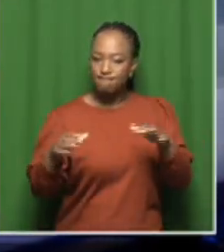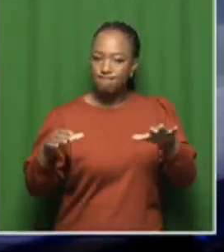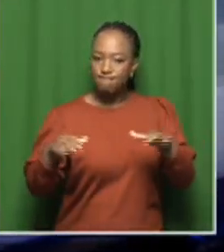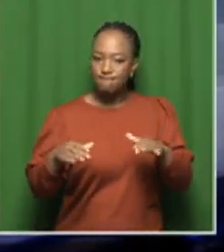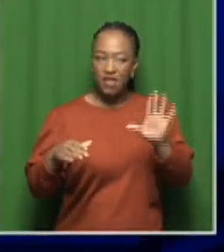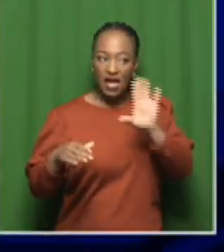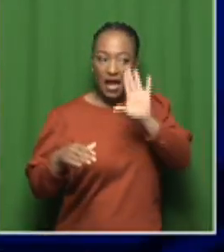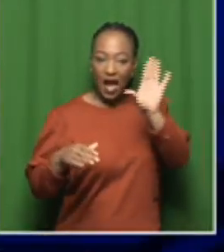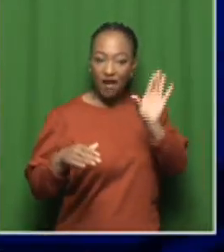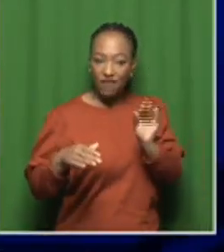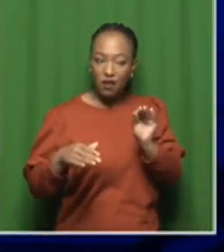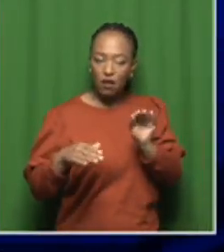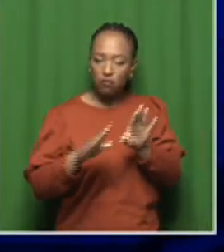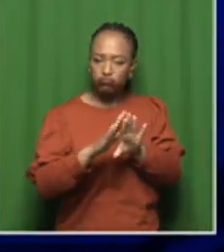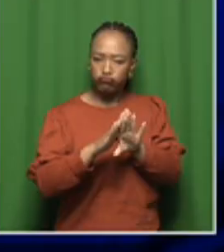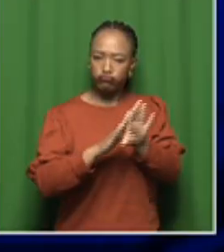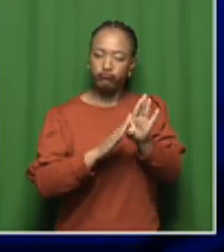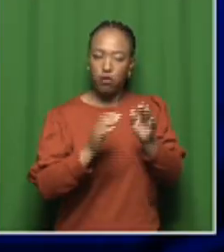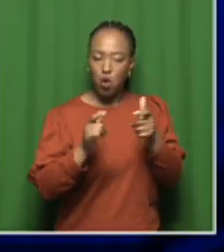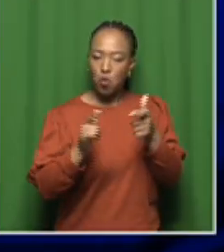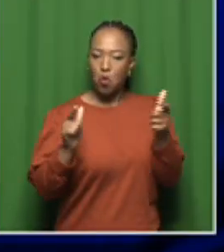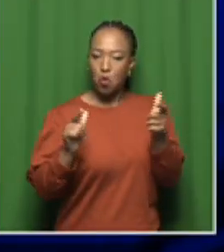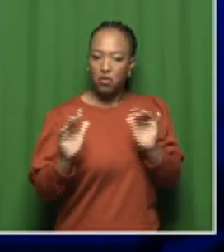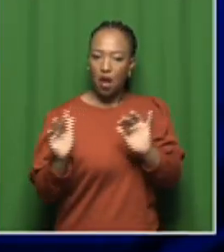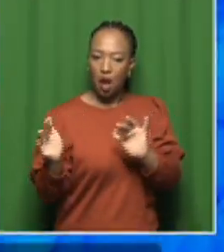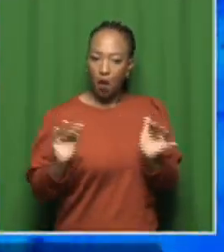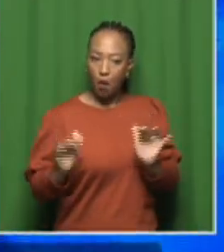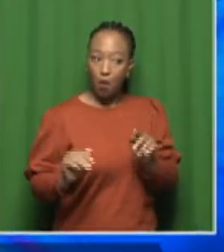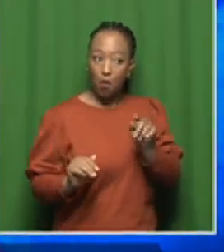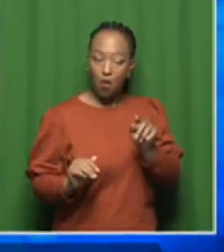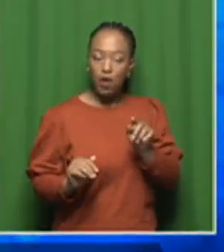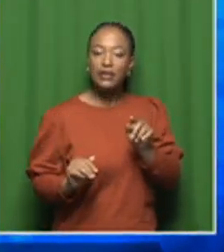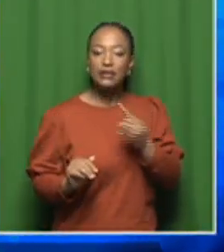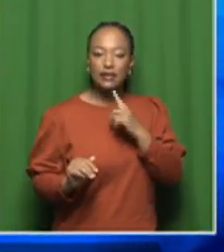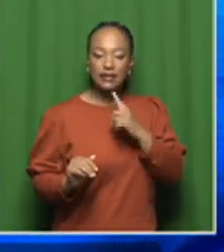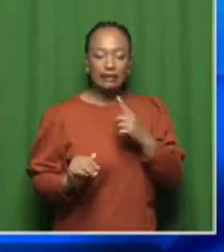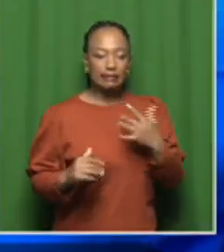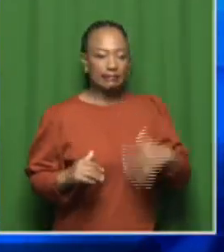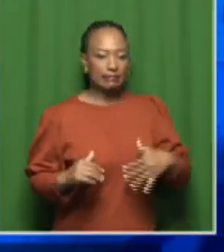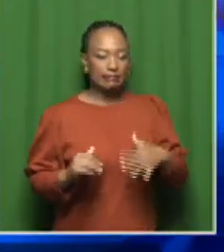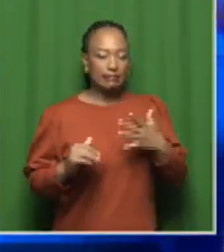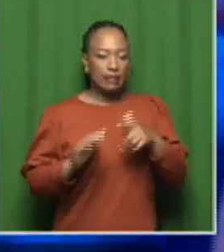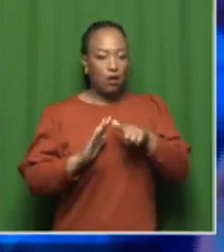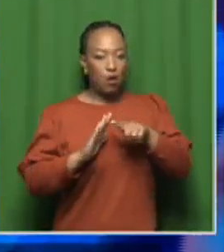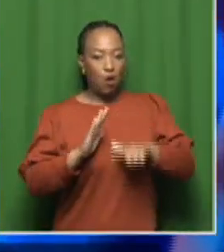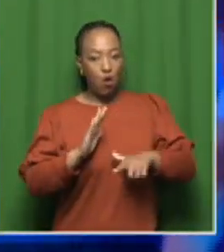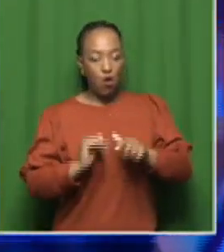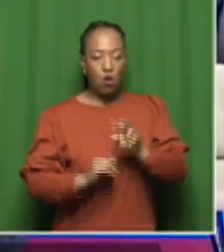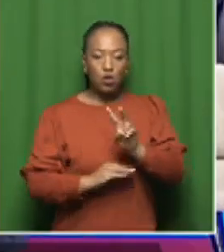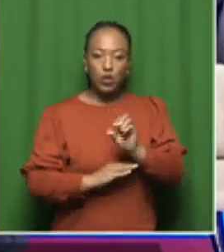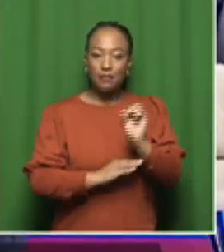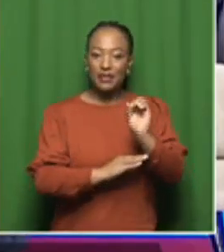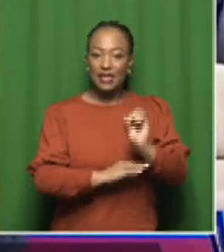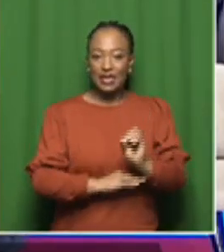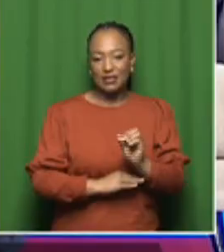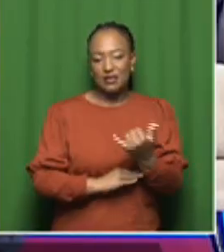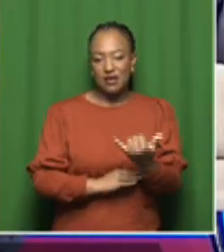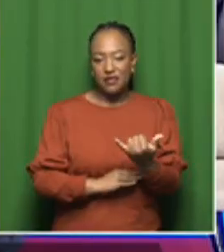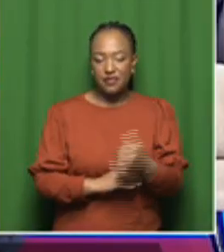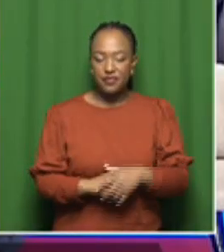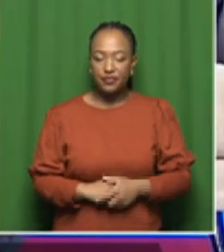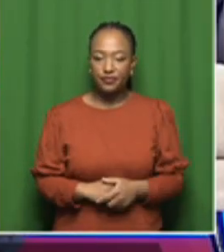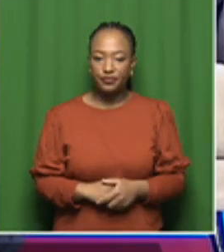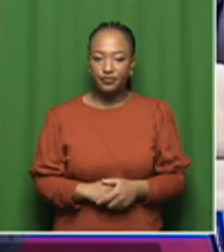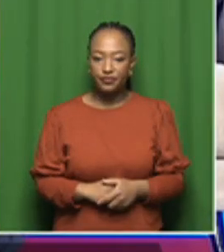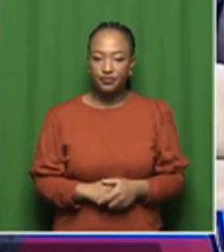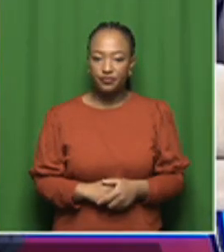growth and development. This as intra-African trade still remains relatively low at below 20%. One of the first